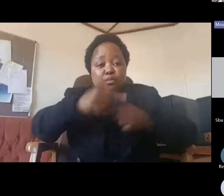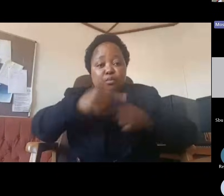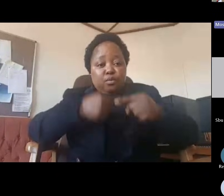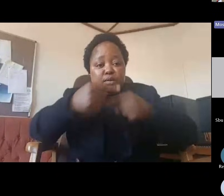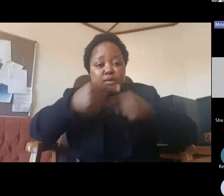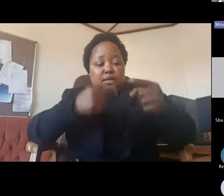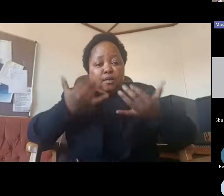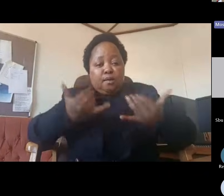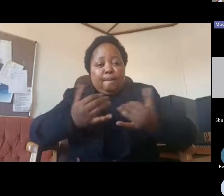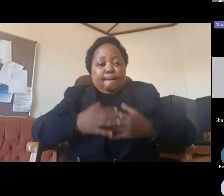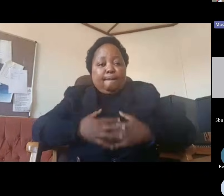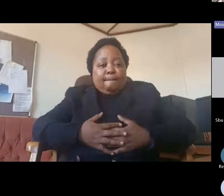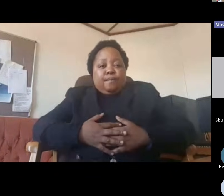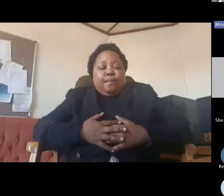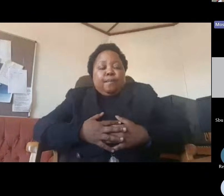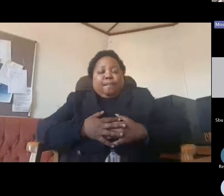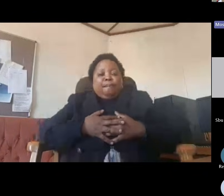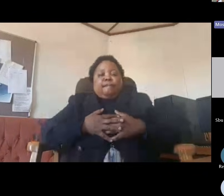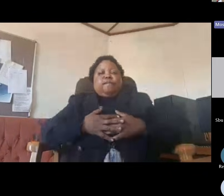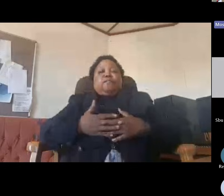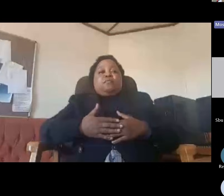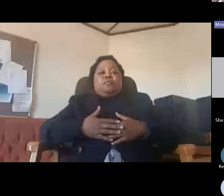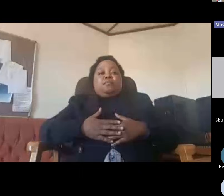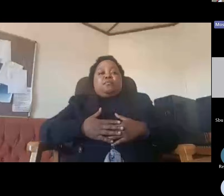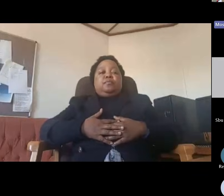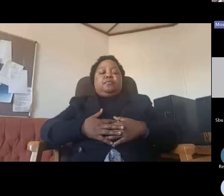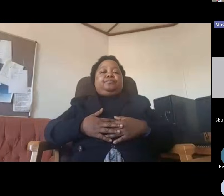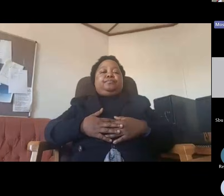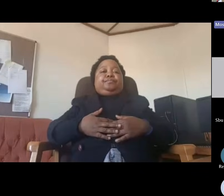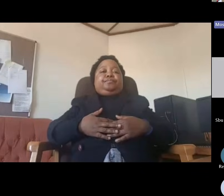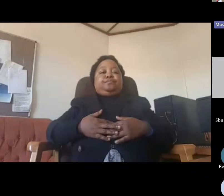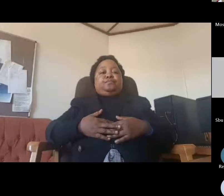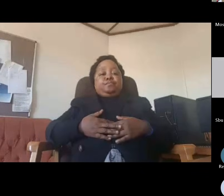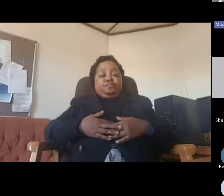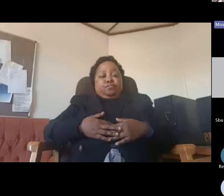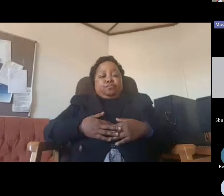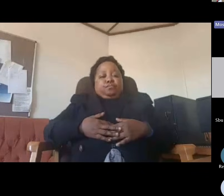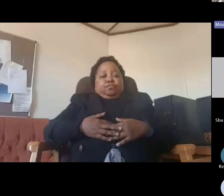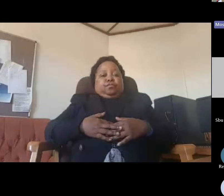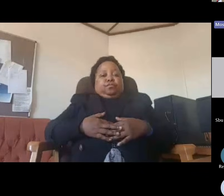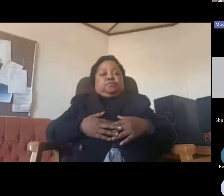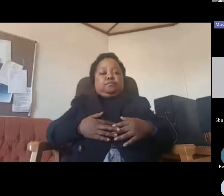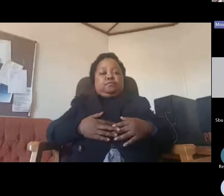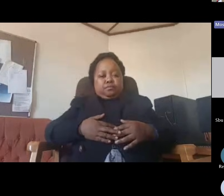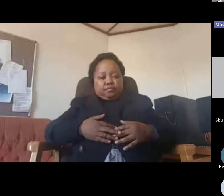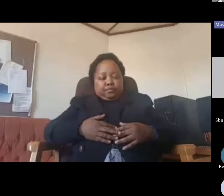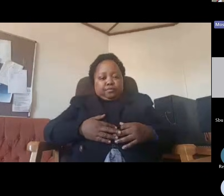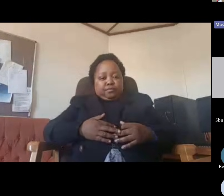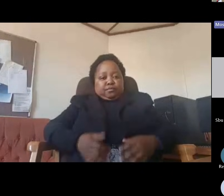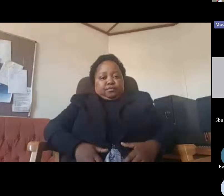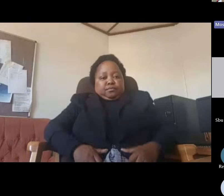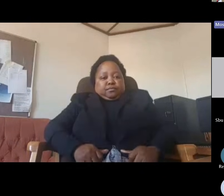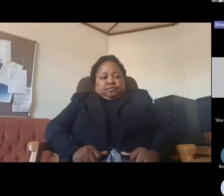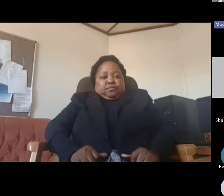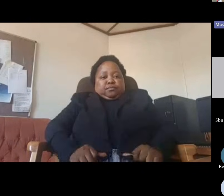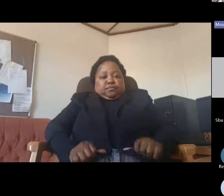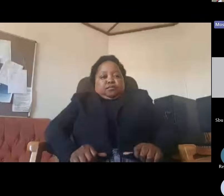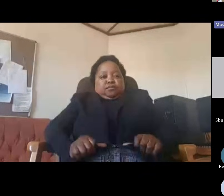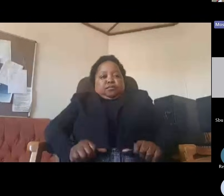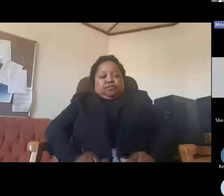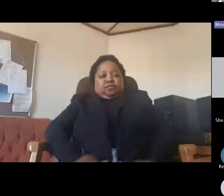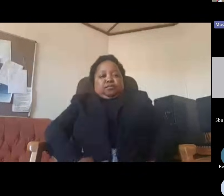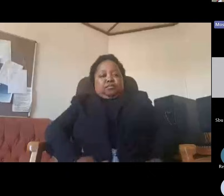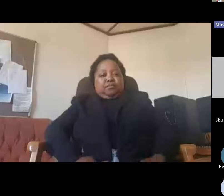Thanks, Tanya. I think colleagues, last question from, I think it's in Date Zandile or Mbe